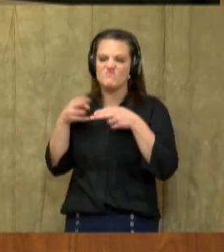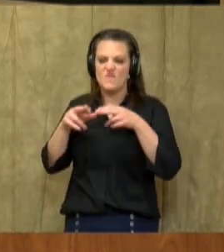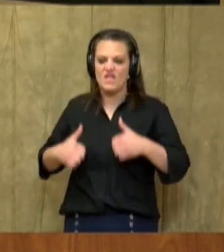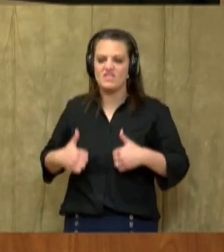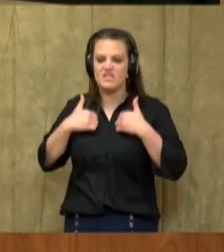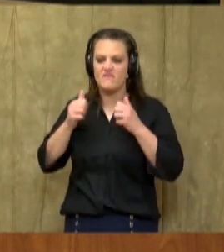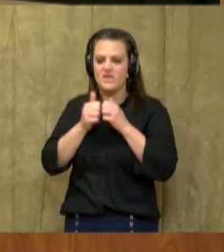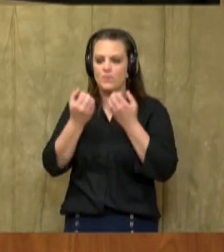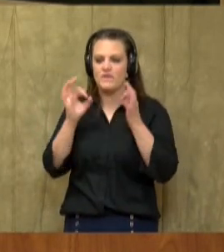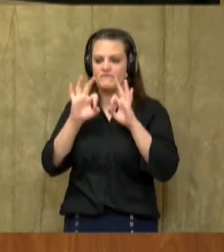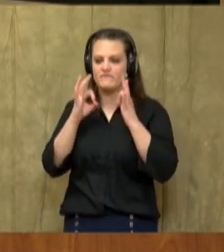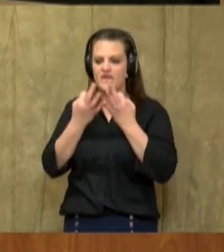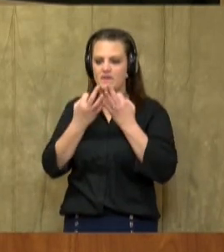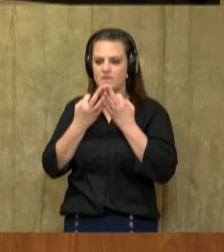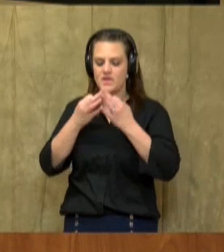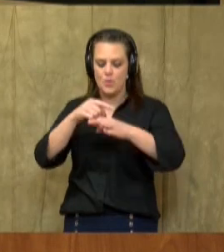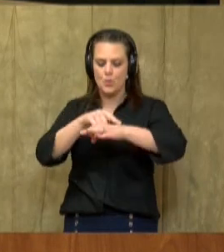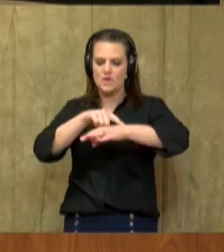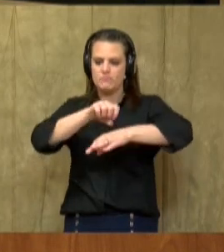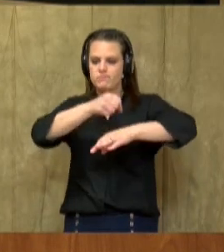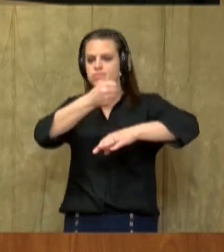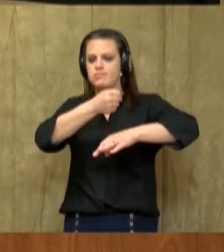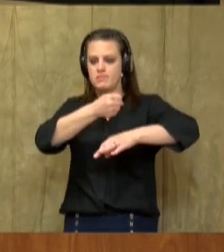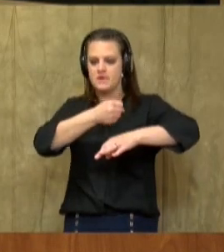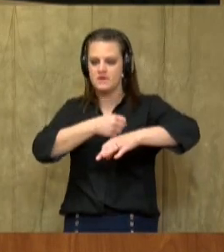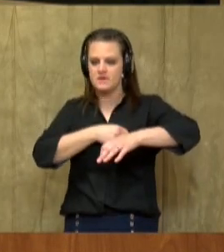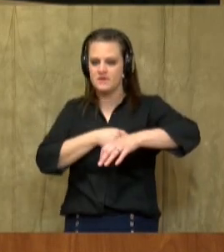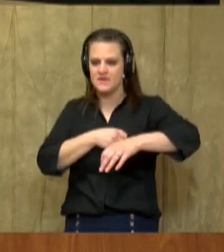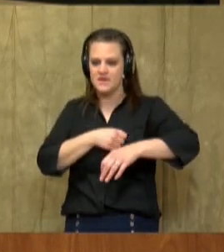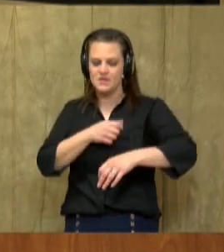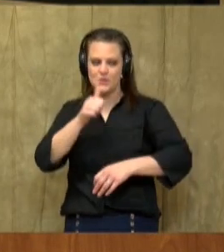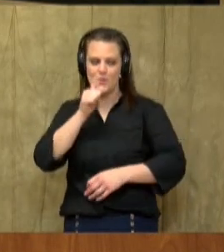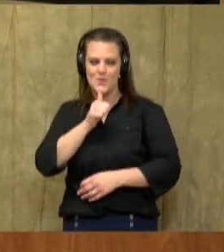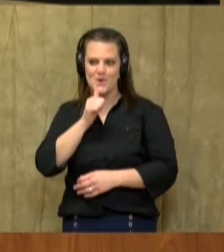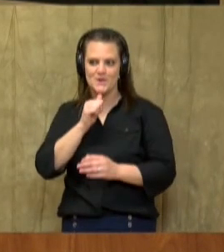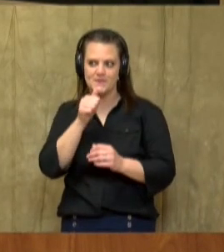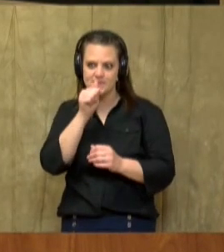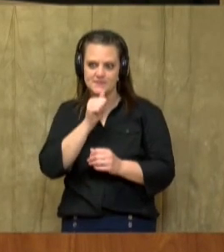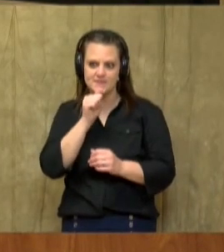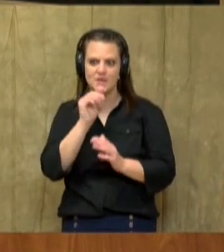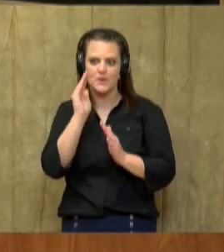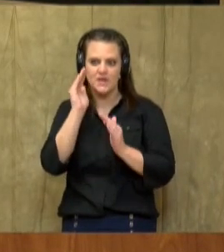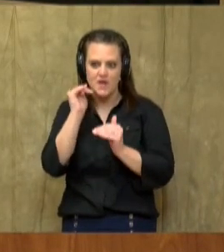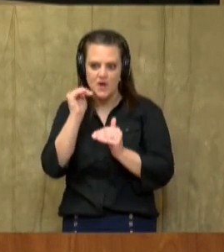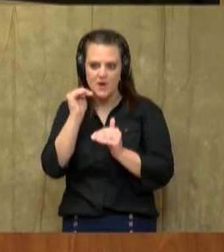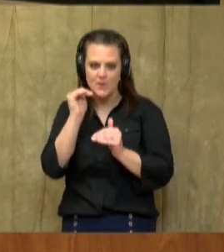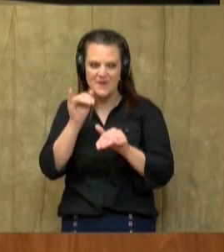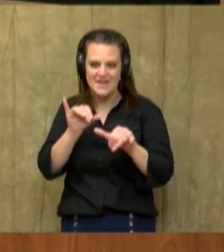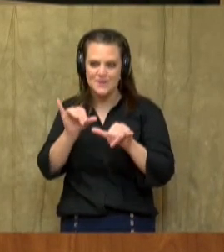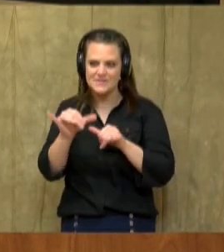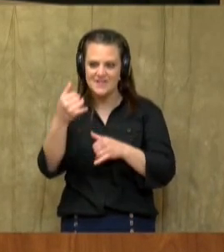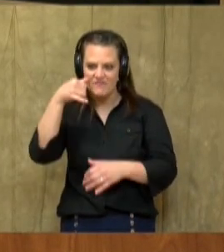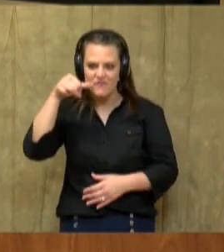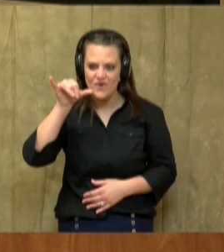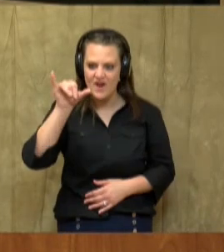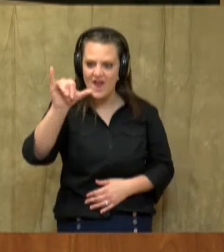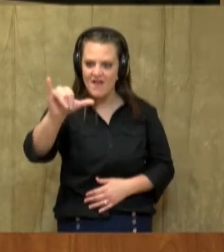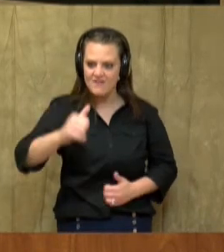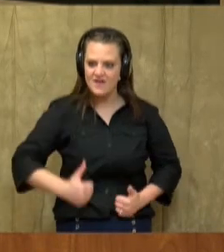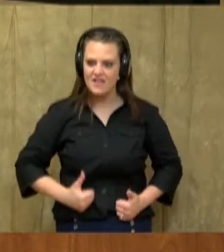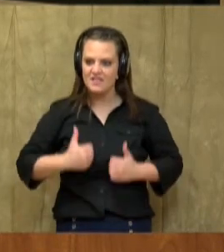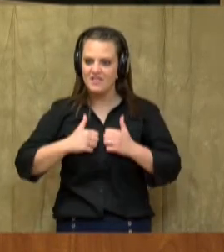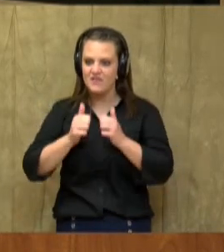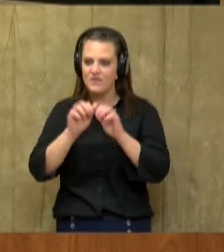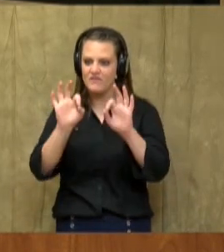while he recovered from a broken wrist. Caitlin secretly hoped he would stay forever, even once